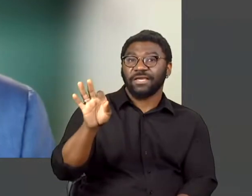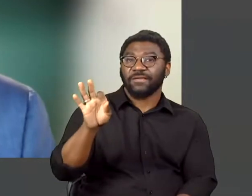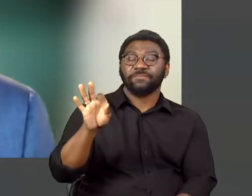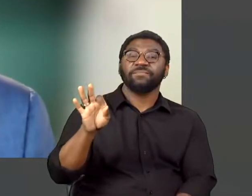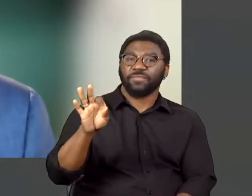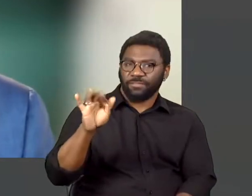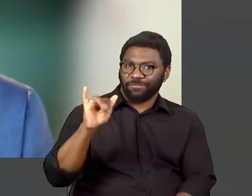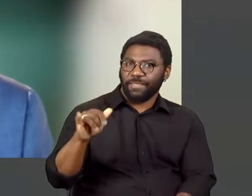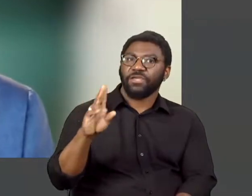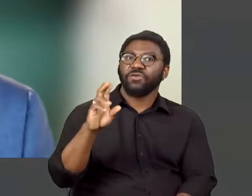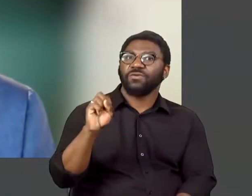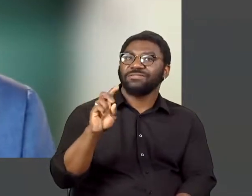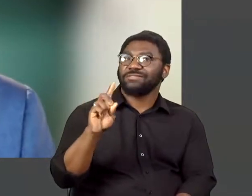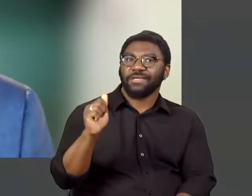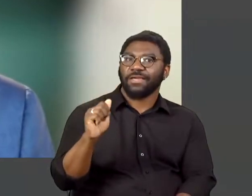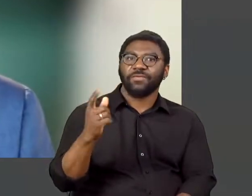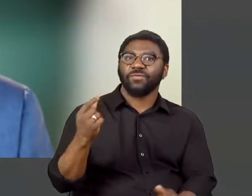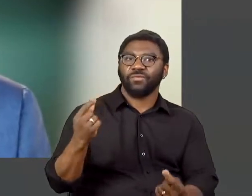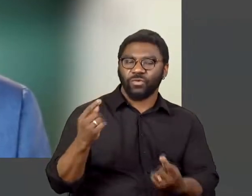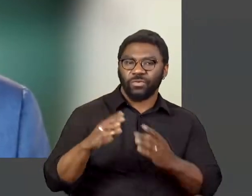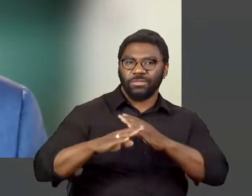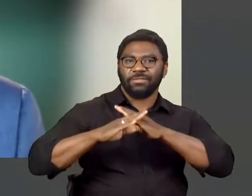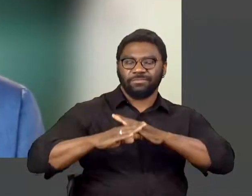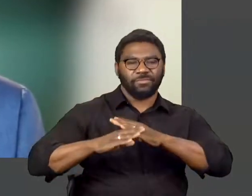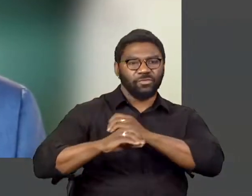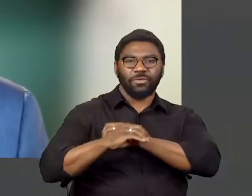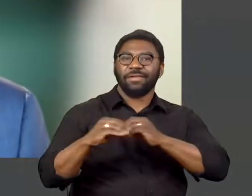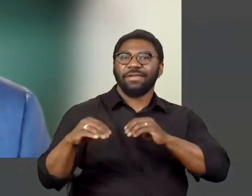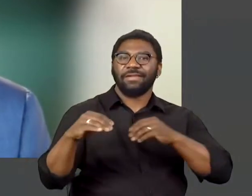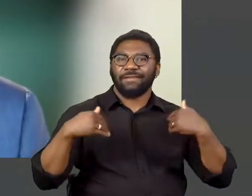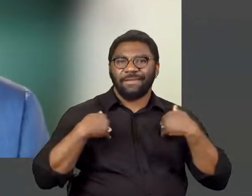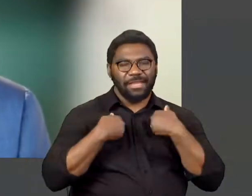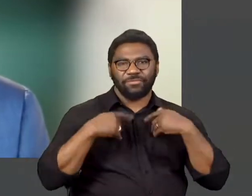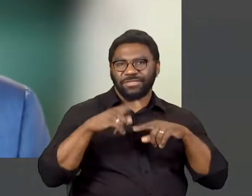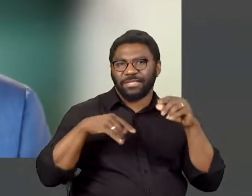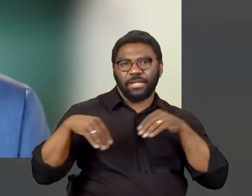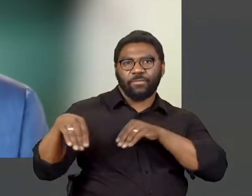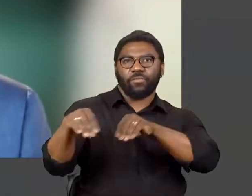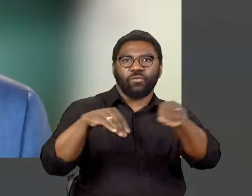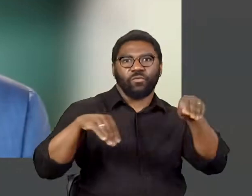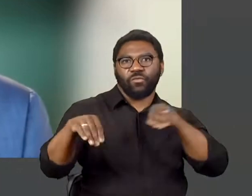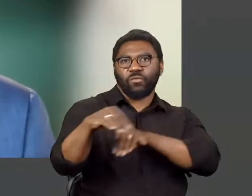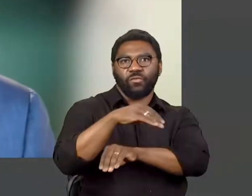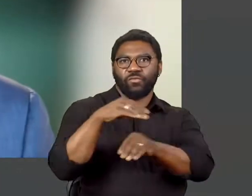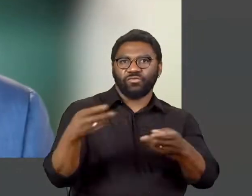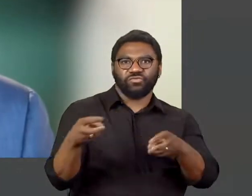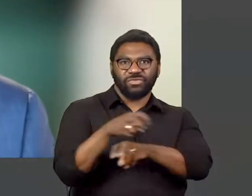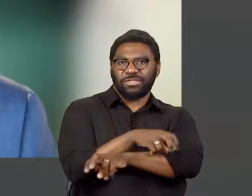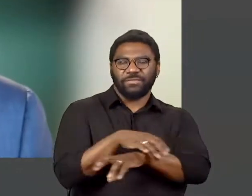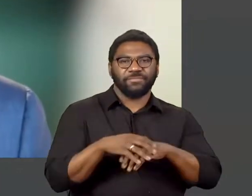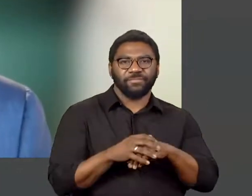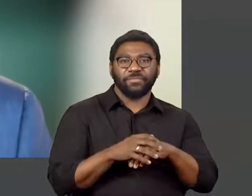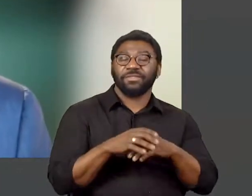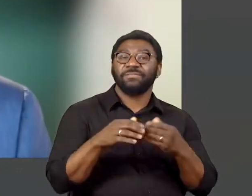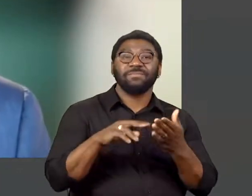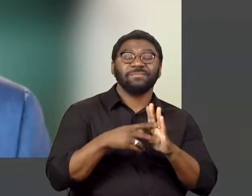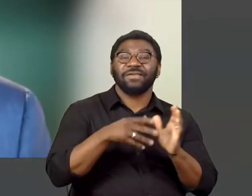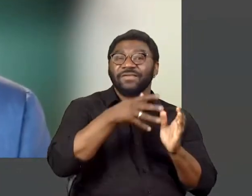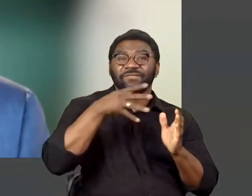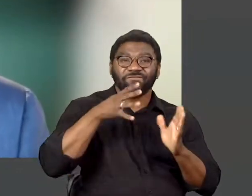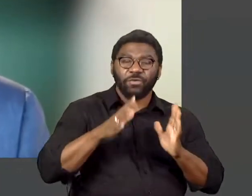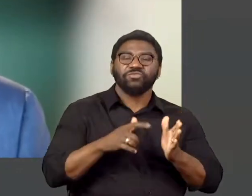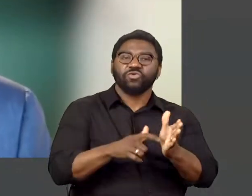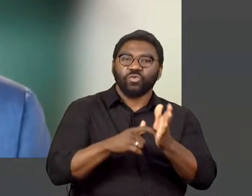USDA can use to limit the movement of animals to prevent the spread of an animal disease. Under this order, dairy farmers are required to test